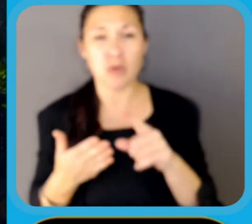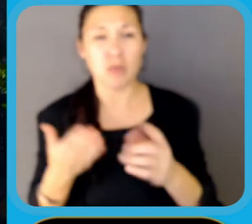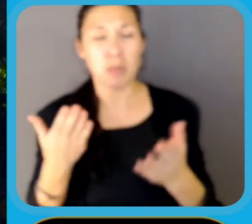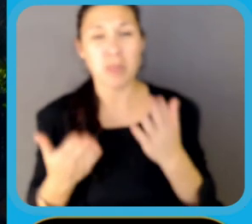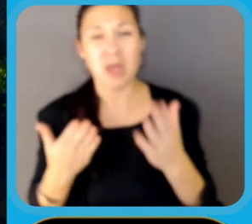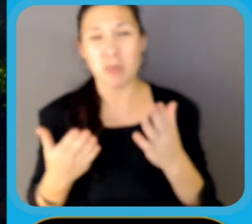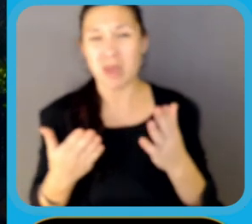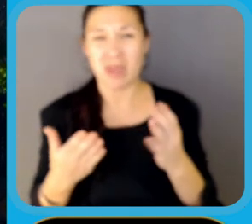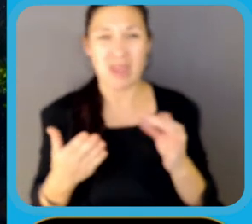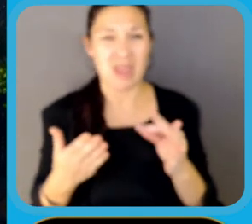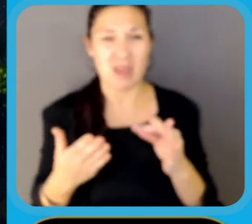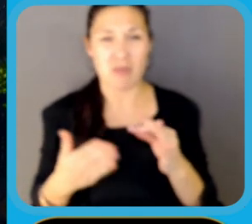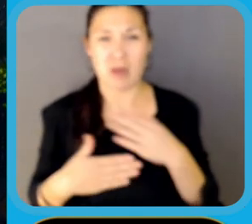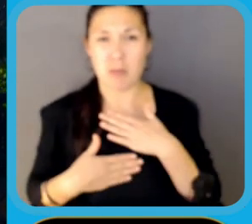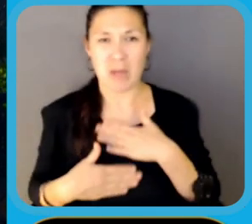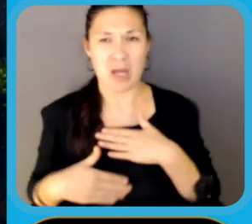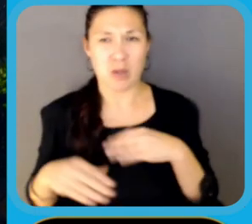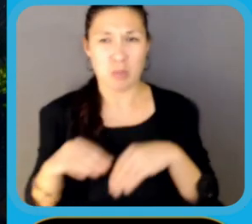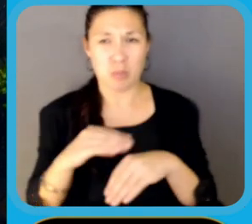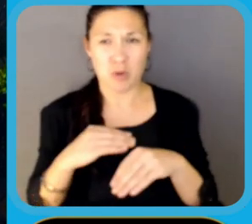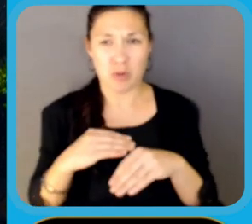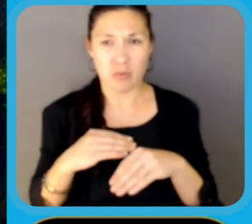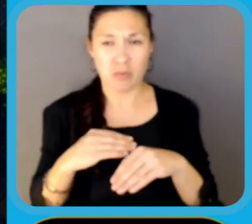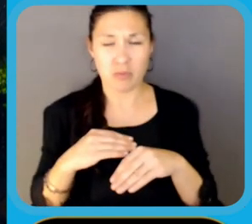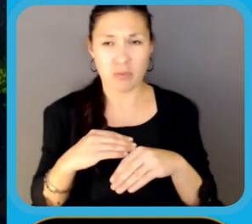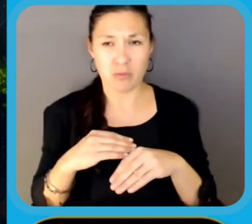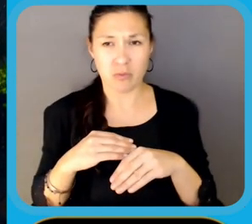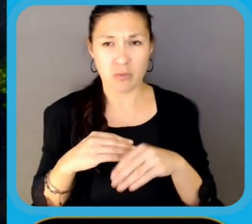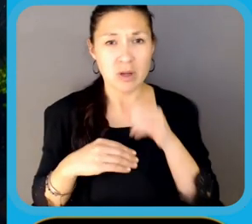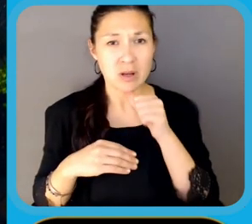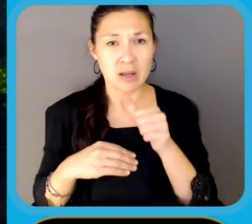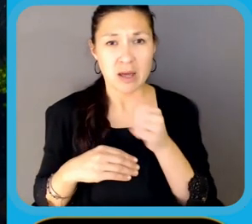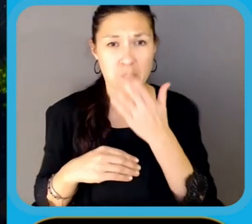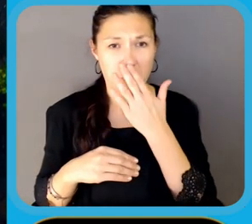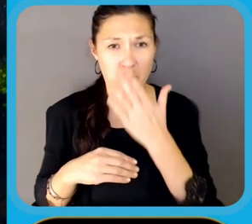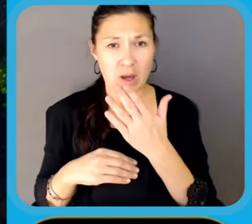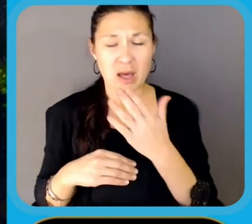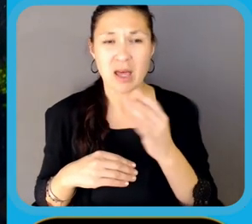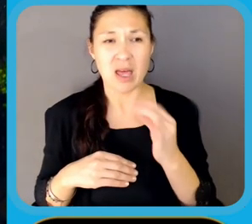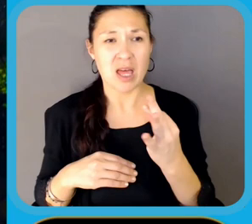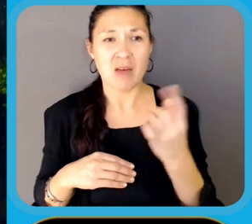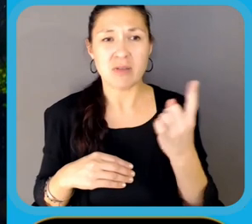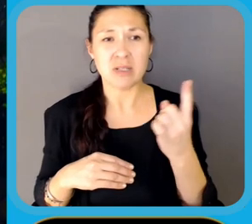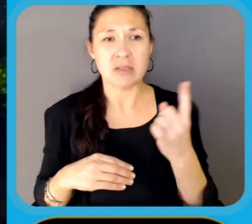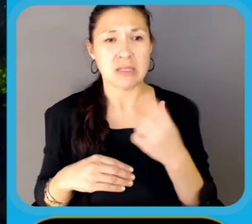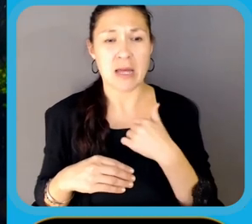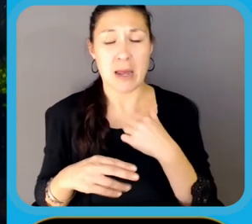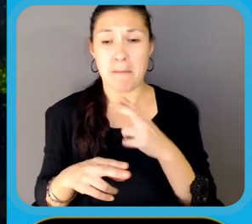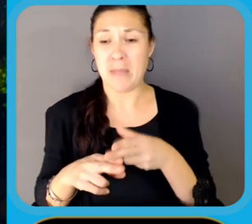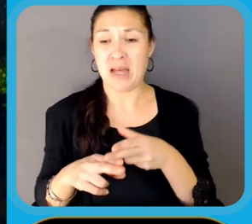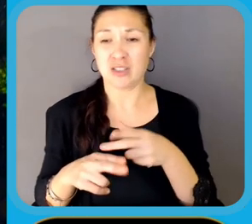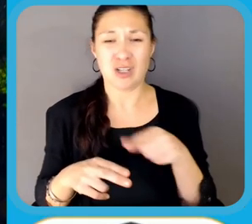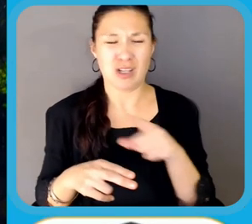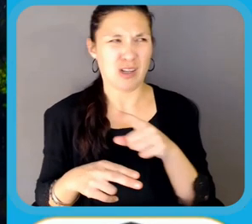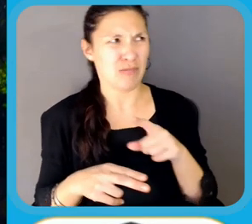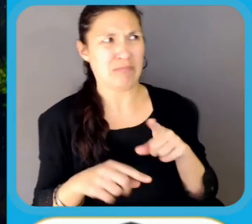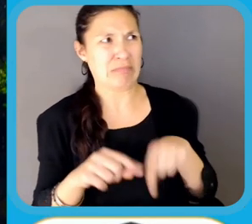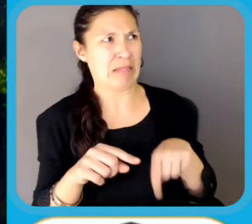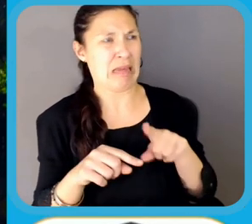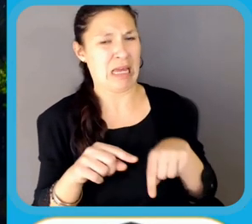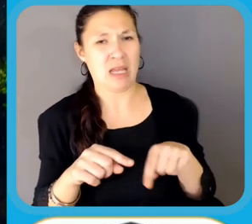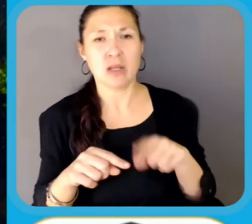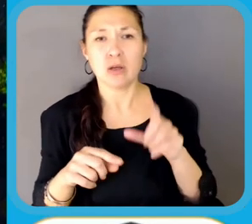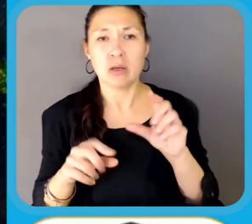there is something that I mention that you're unable to do, you can always visualize it. Visualizing the movement with the breath